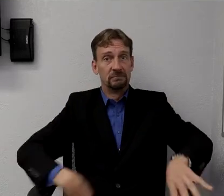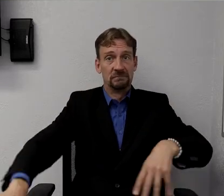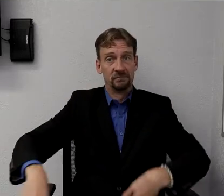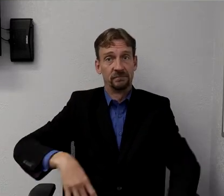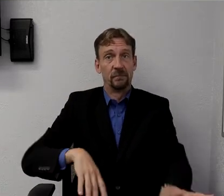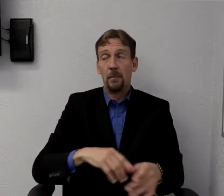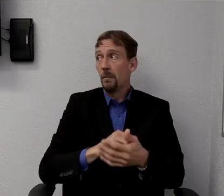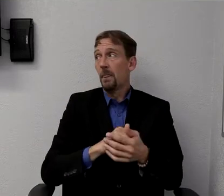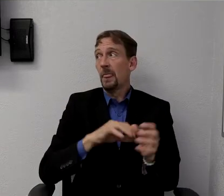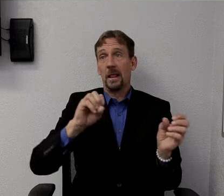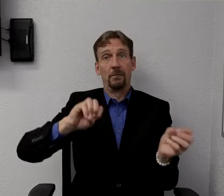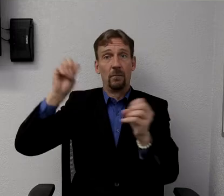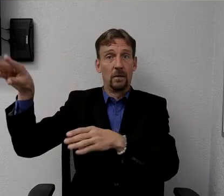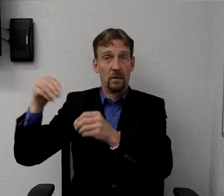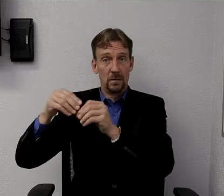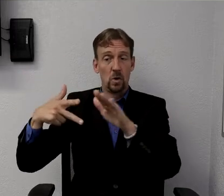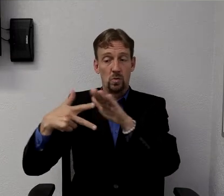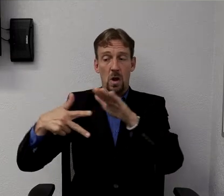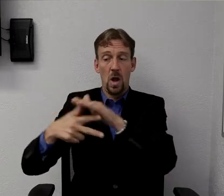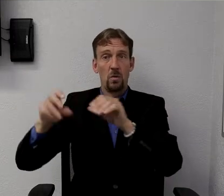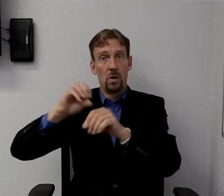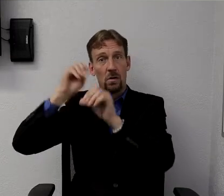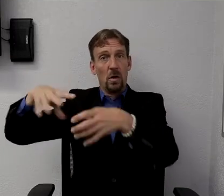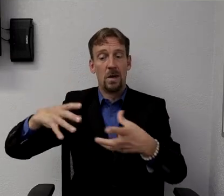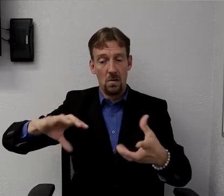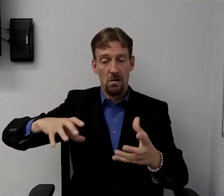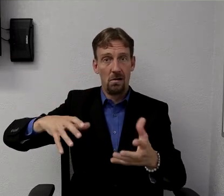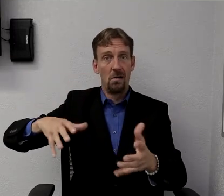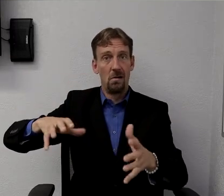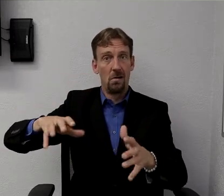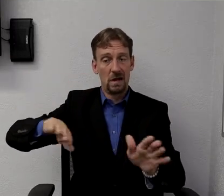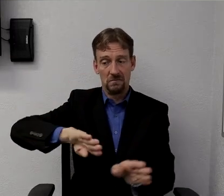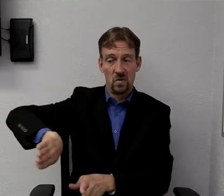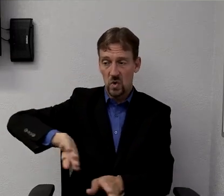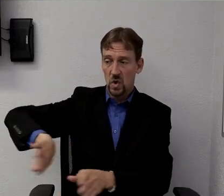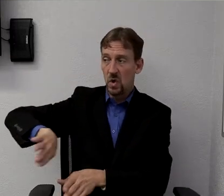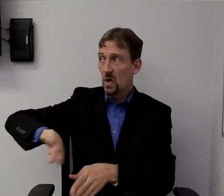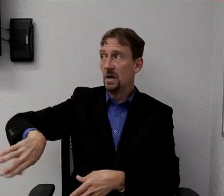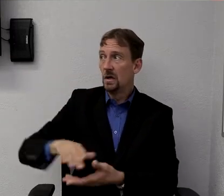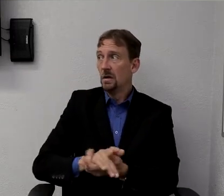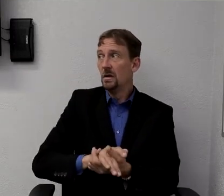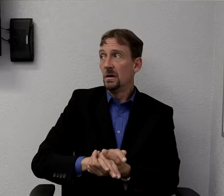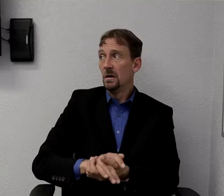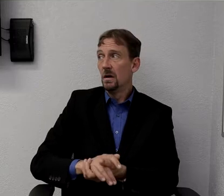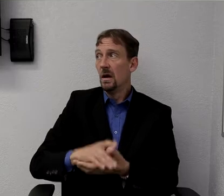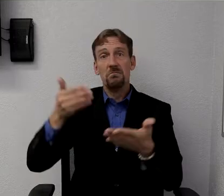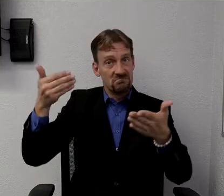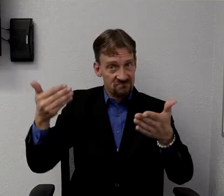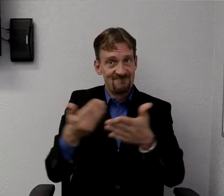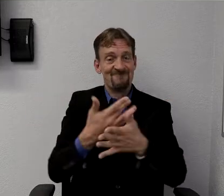garage or wash them, collecting them to the side and putting on a fresh set of clothes when they come into the